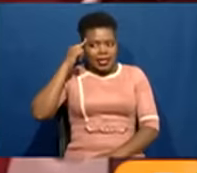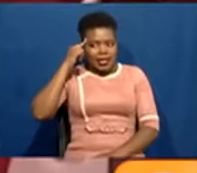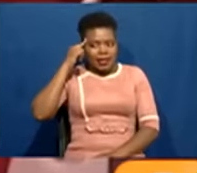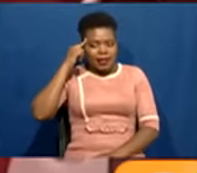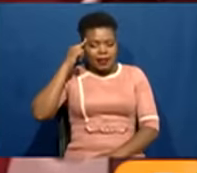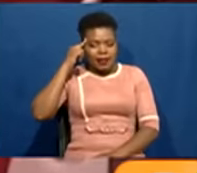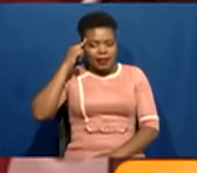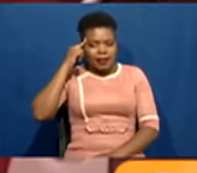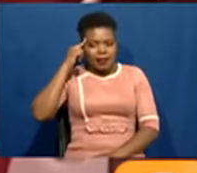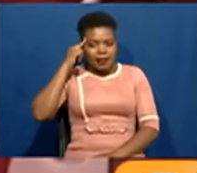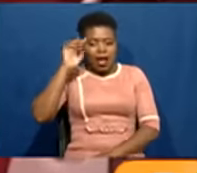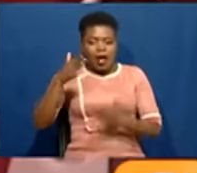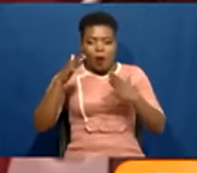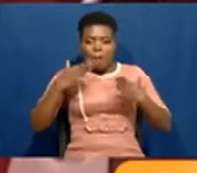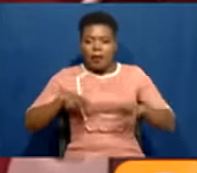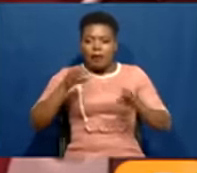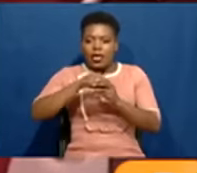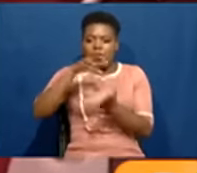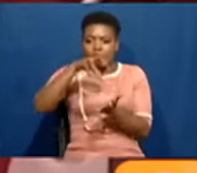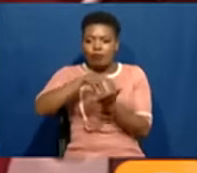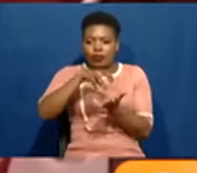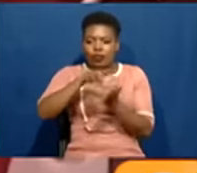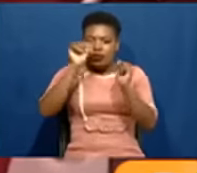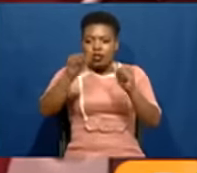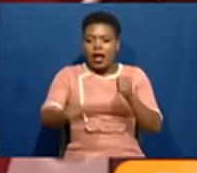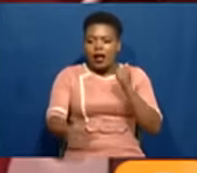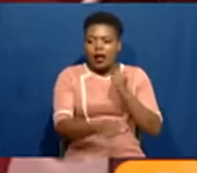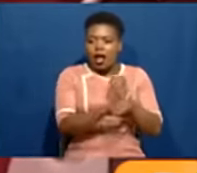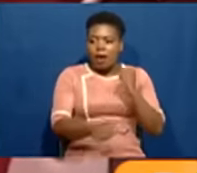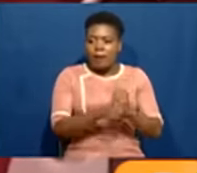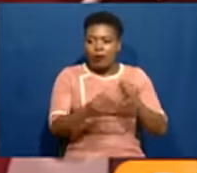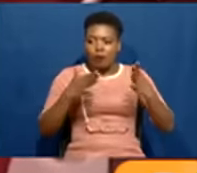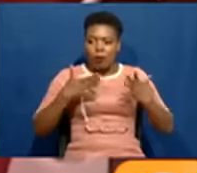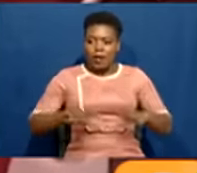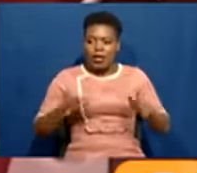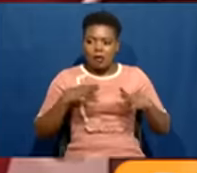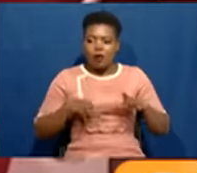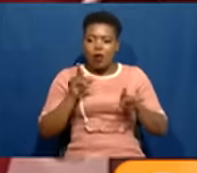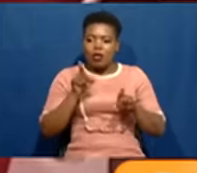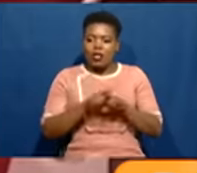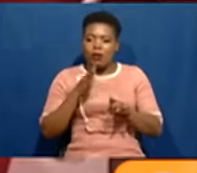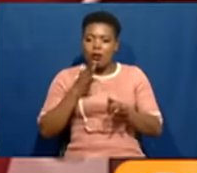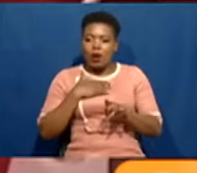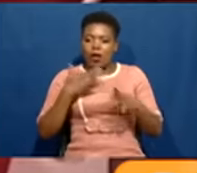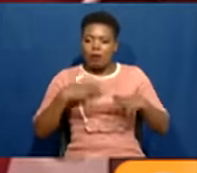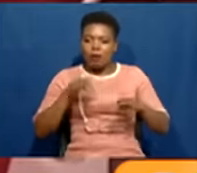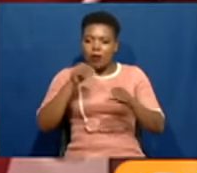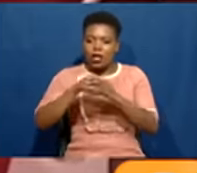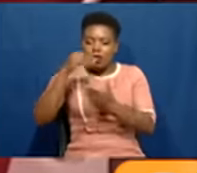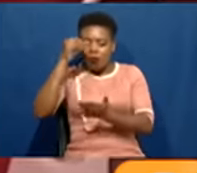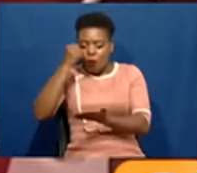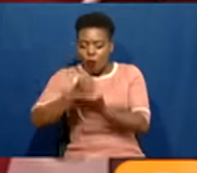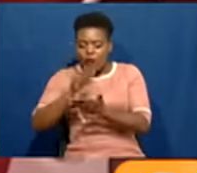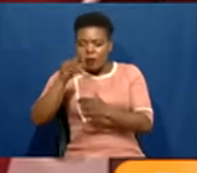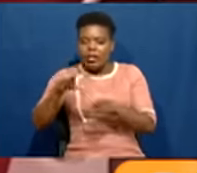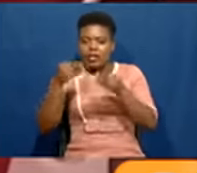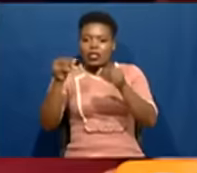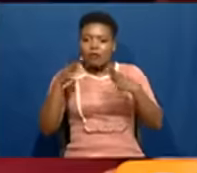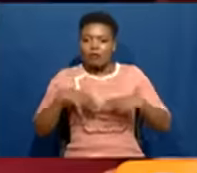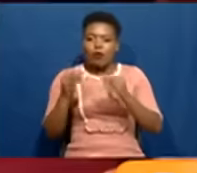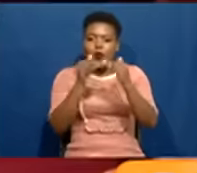generation and how people in positions can be able to ensure that there is equal opportunities and equal chances for